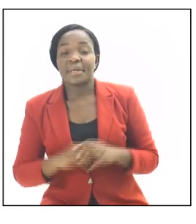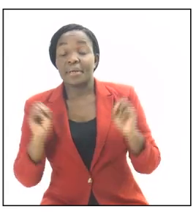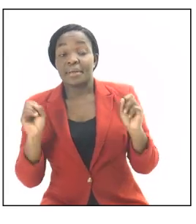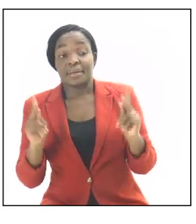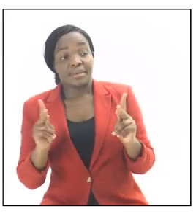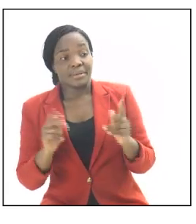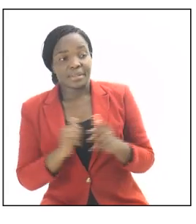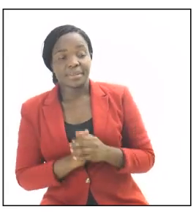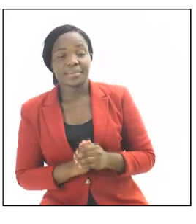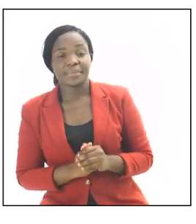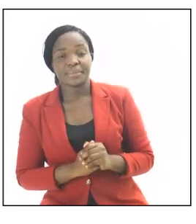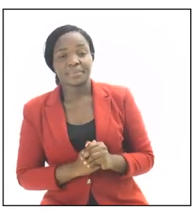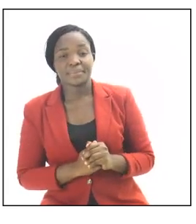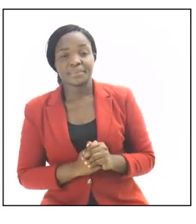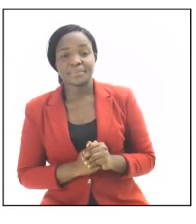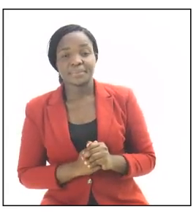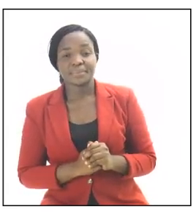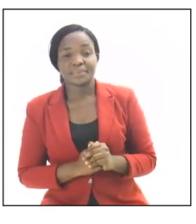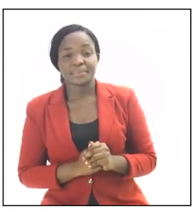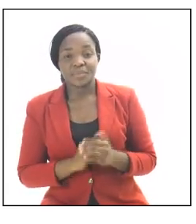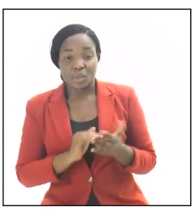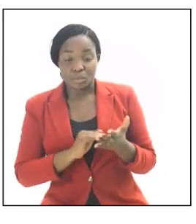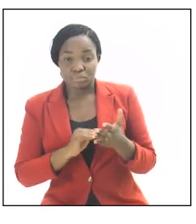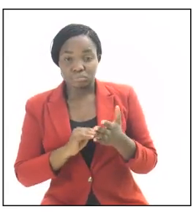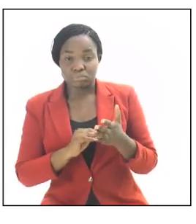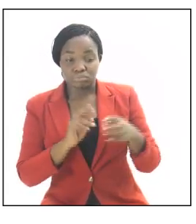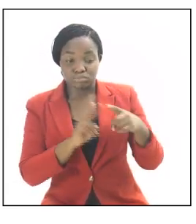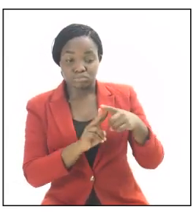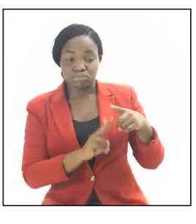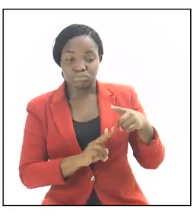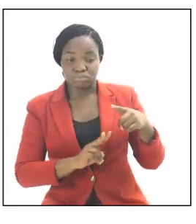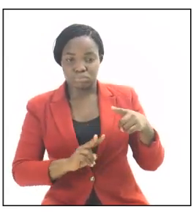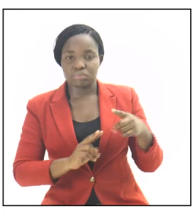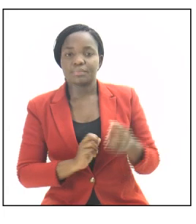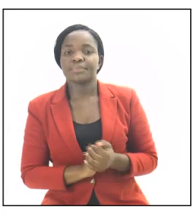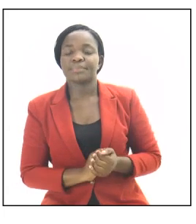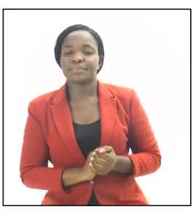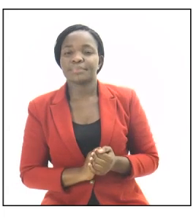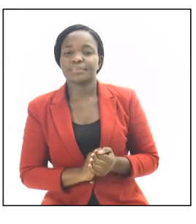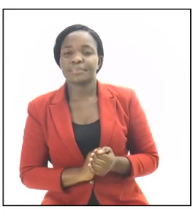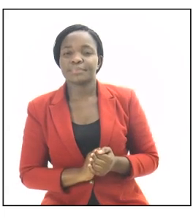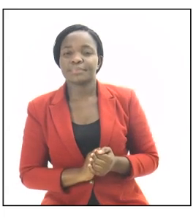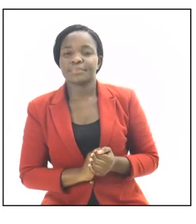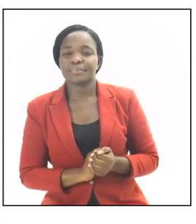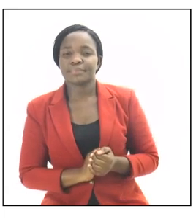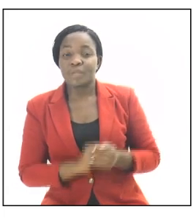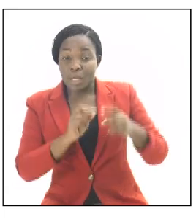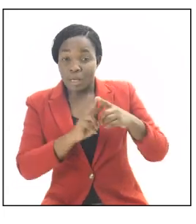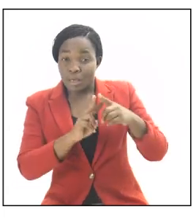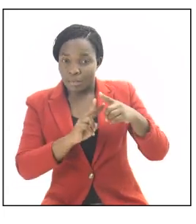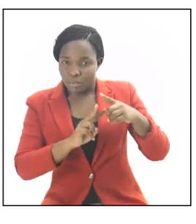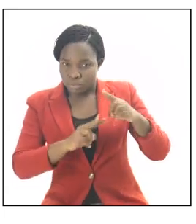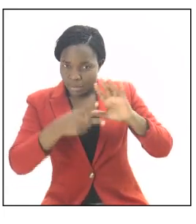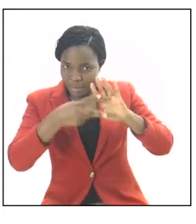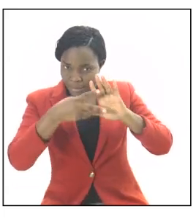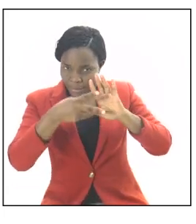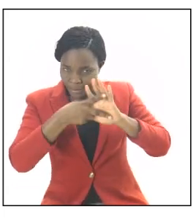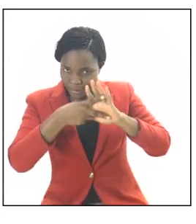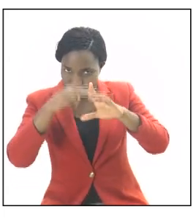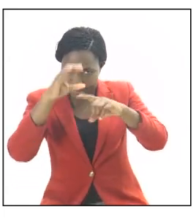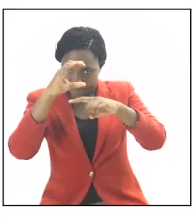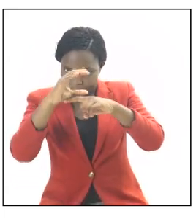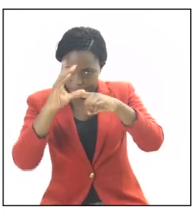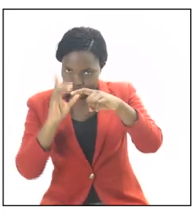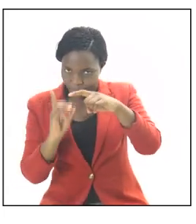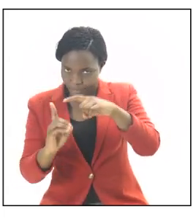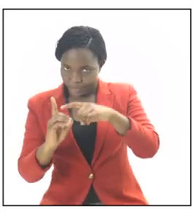Okay, so with the calculator value of pi, once again we have pi equals circumference